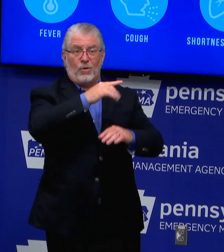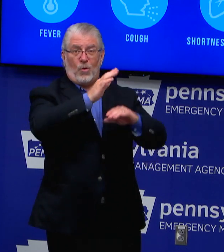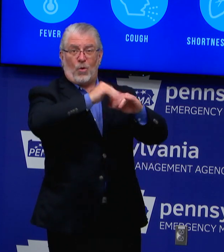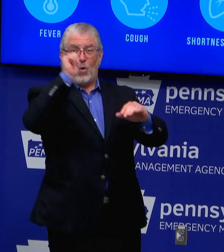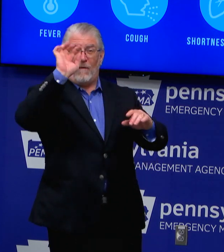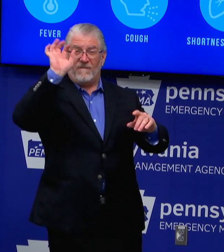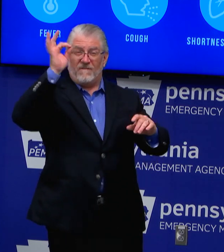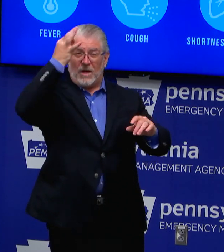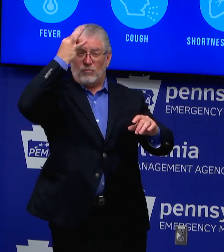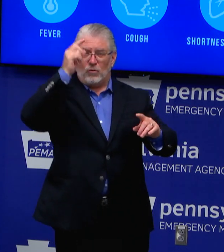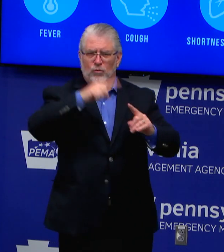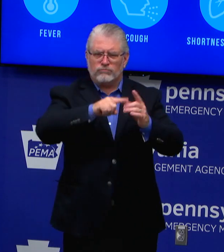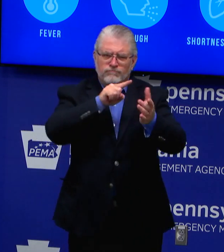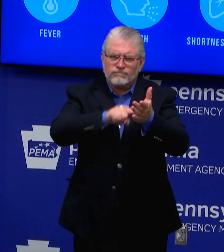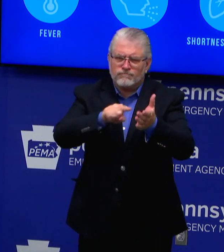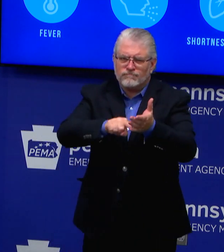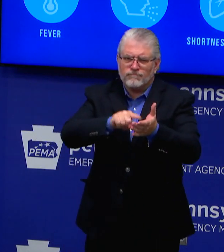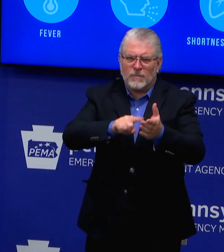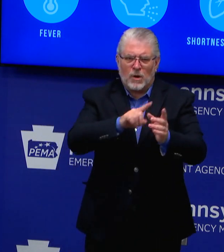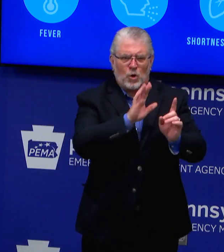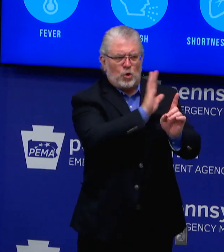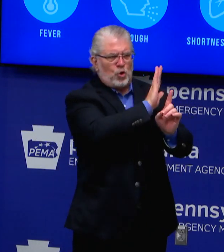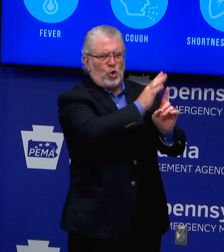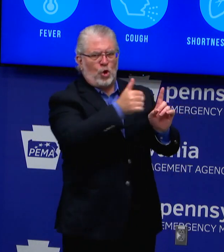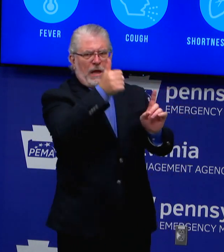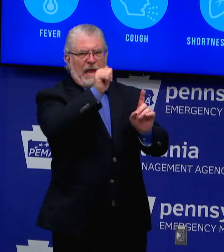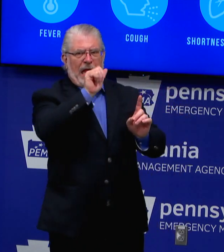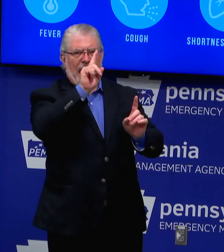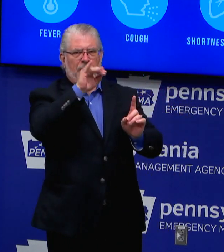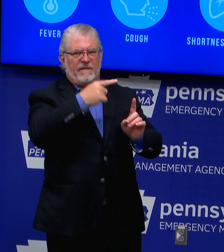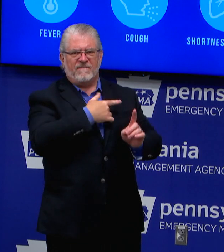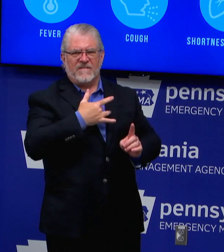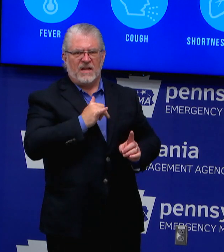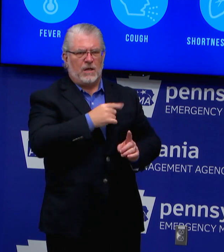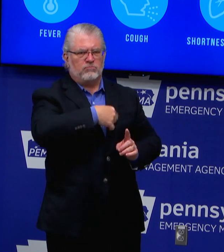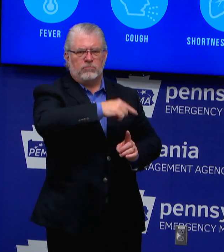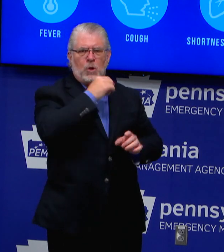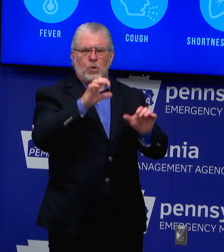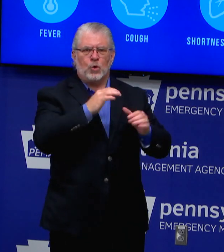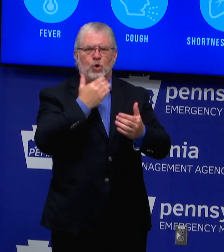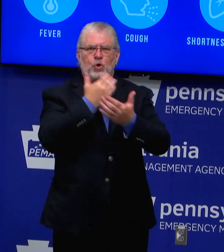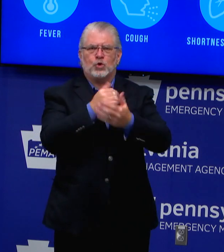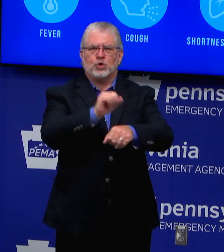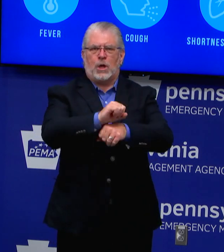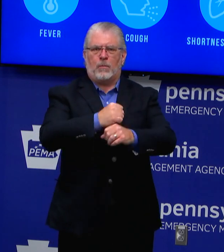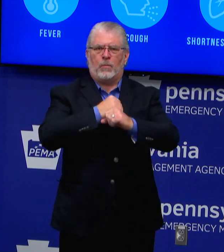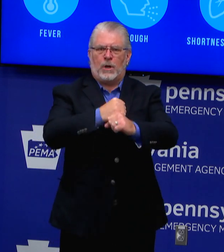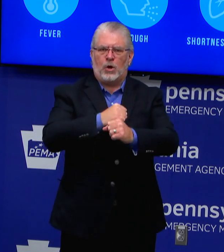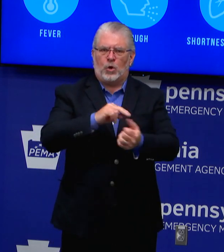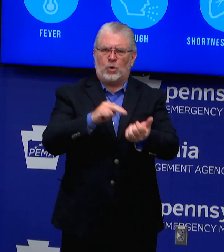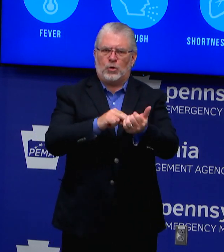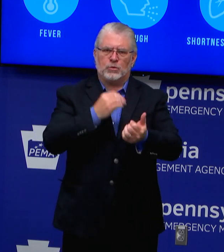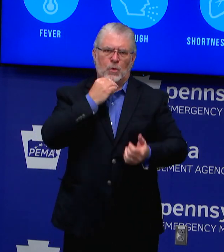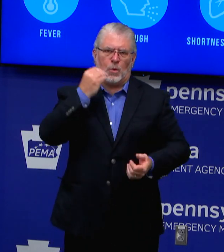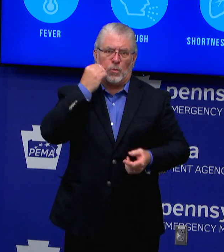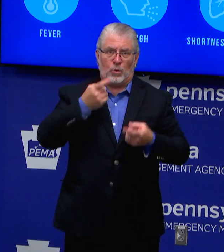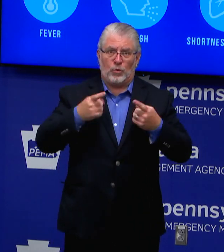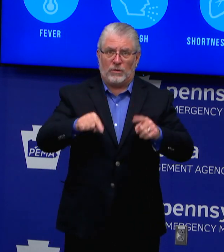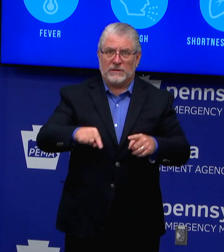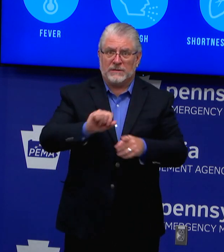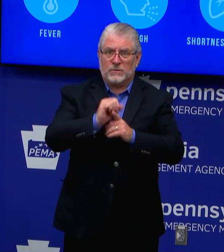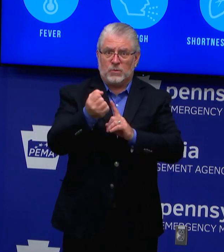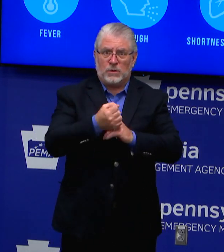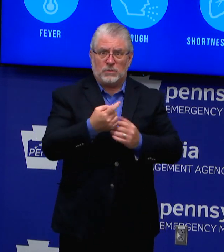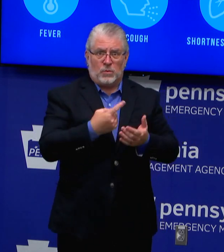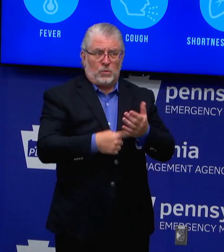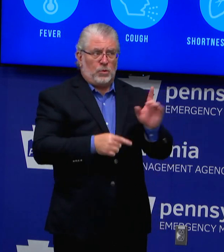to adequately protect nursing home residents during the coronavirus pandemic. How do you respond to this? Do you think it is another example of